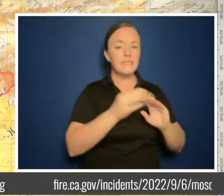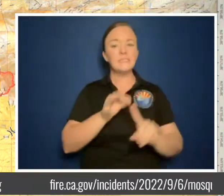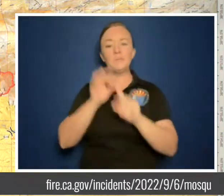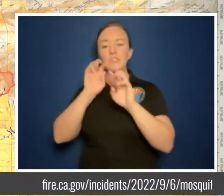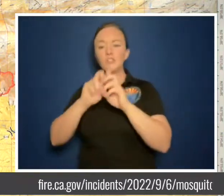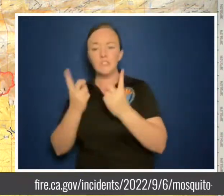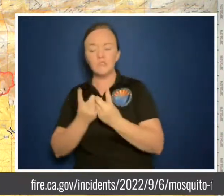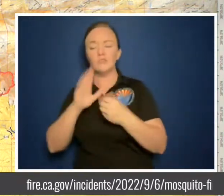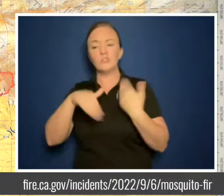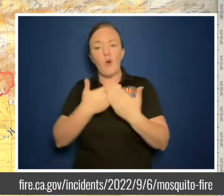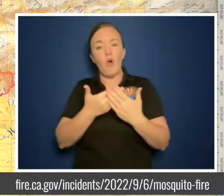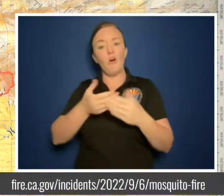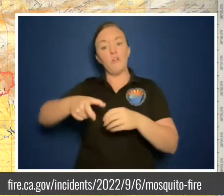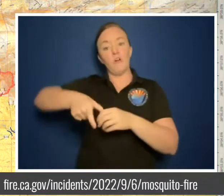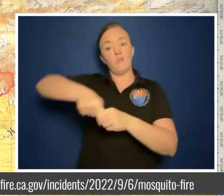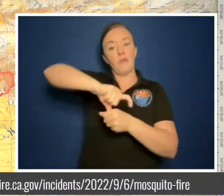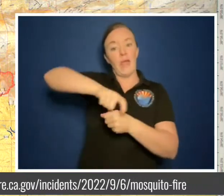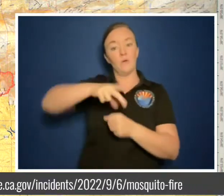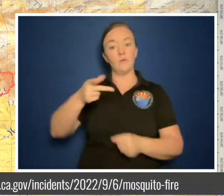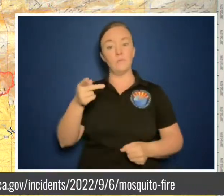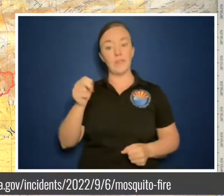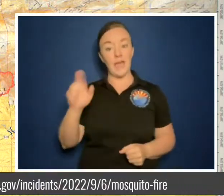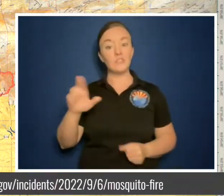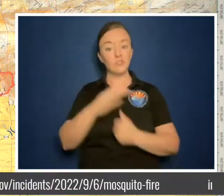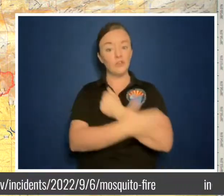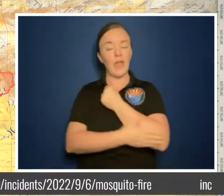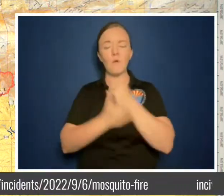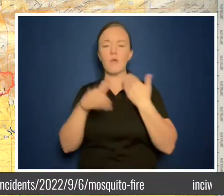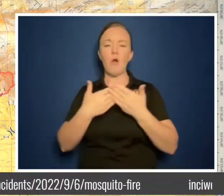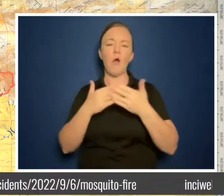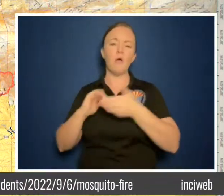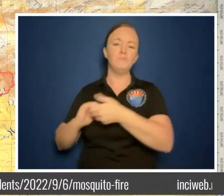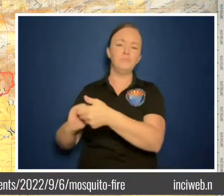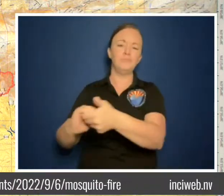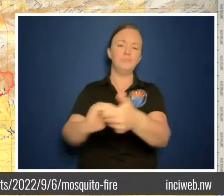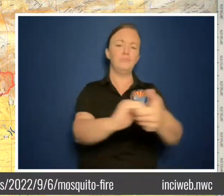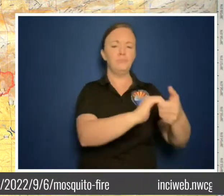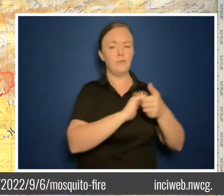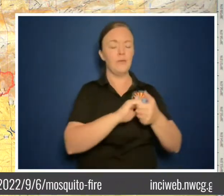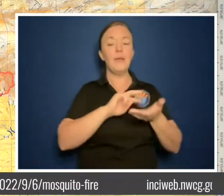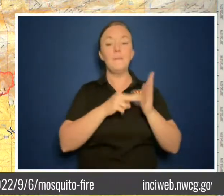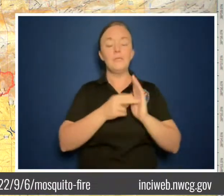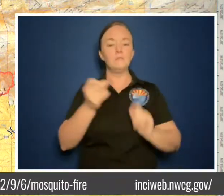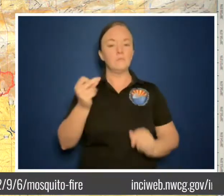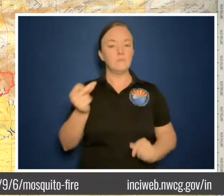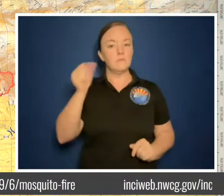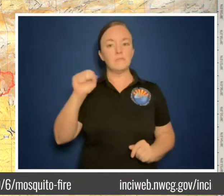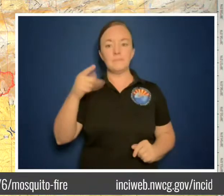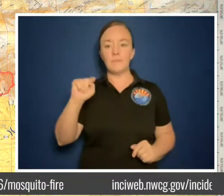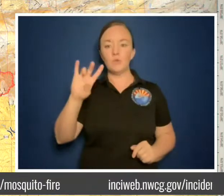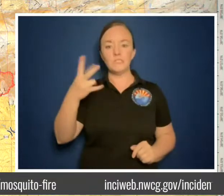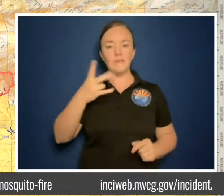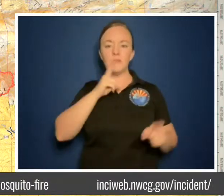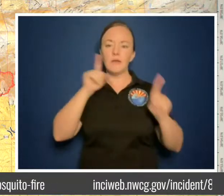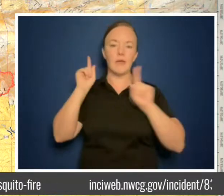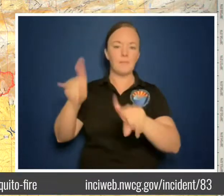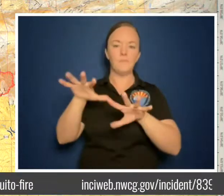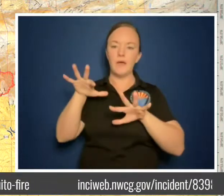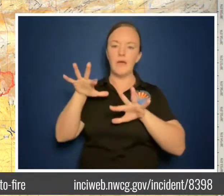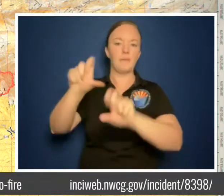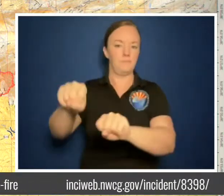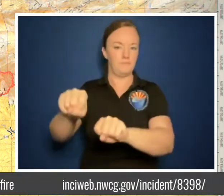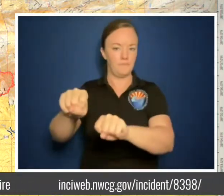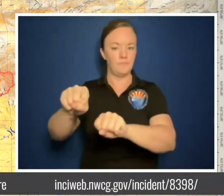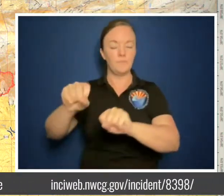County, we launched an aggressive initial attack that really, like I said, focused on the protection of life